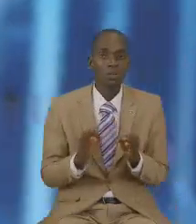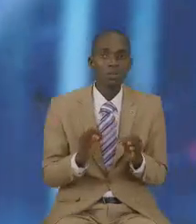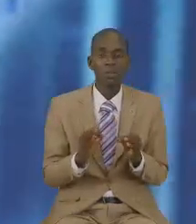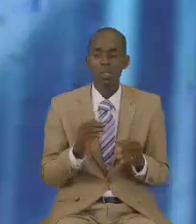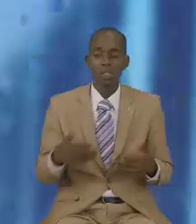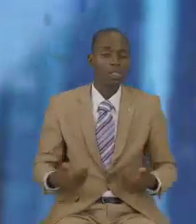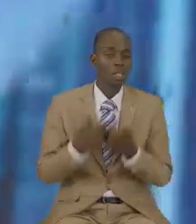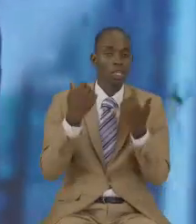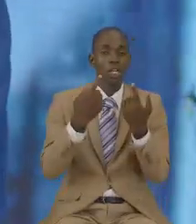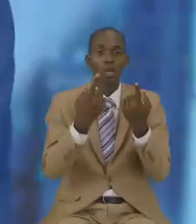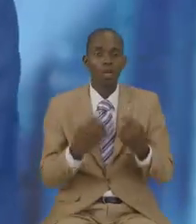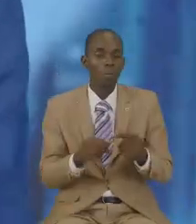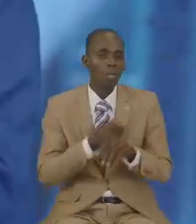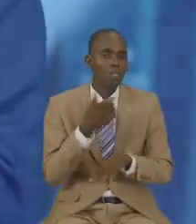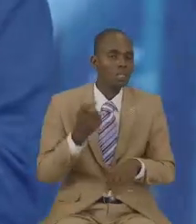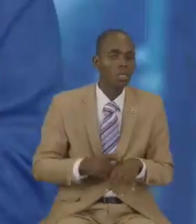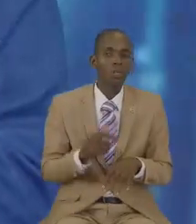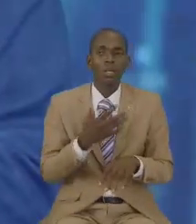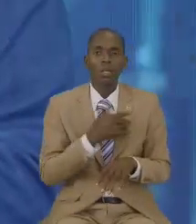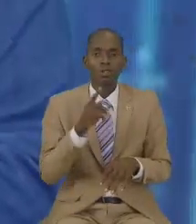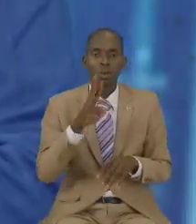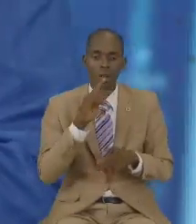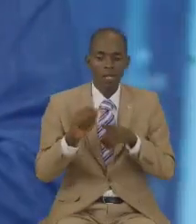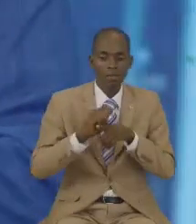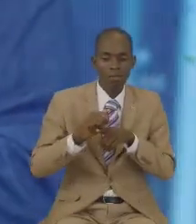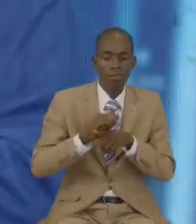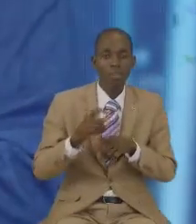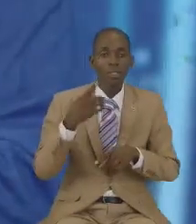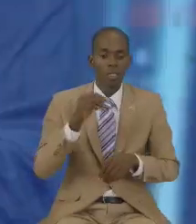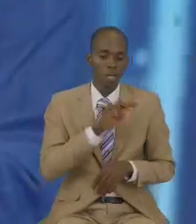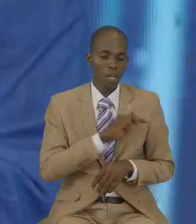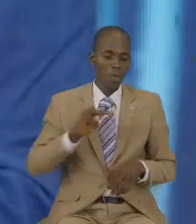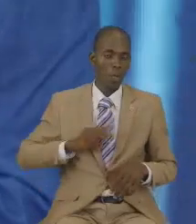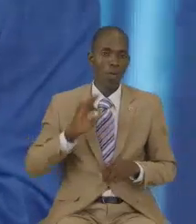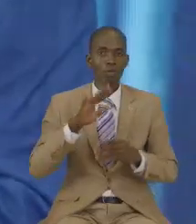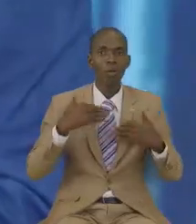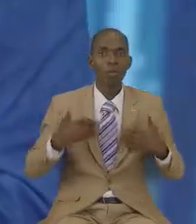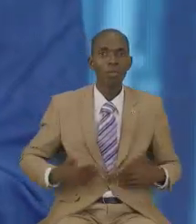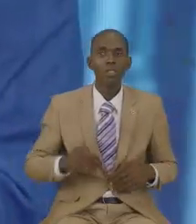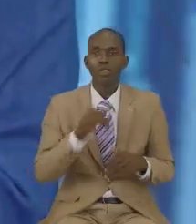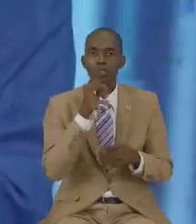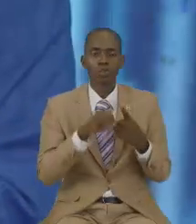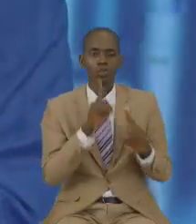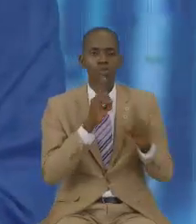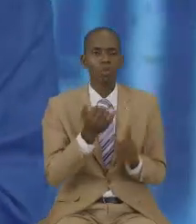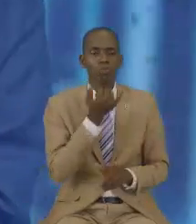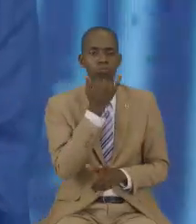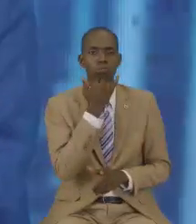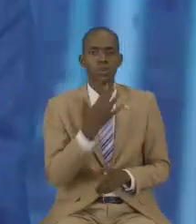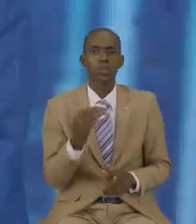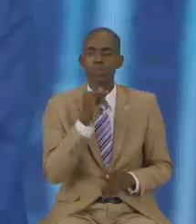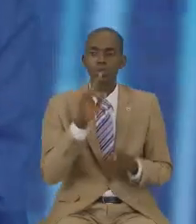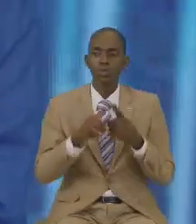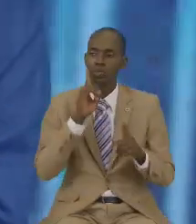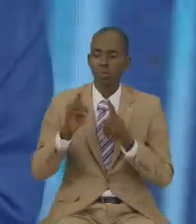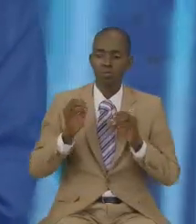challenge comes, and then you're training the members of your body not to talk rubbish, not to talk